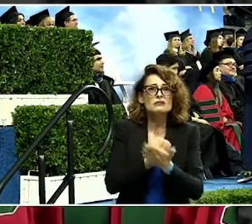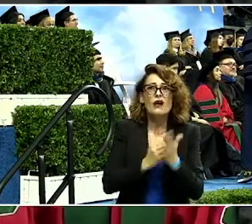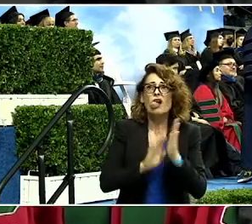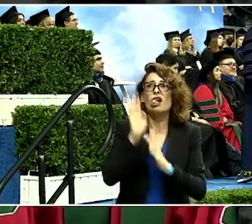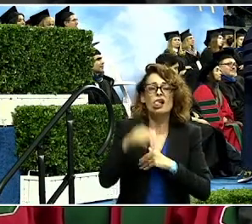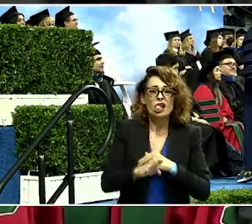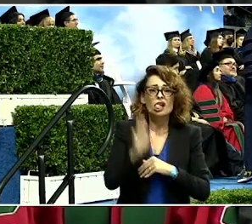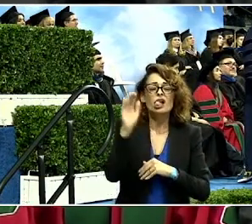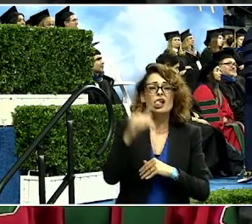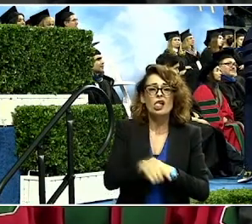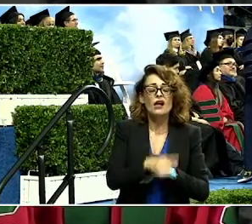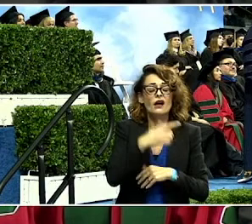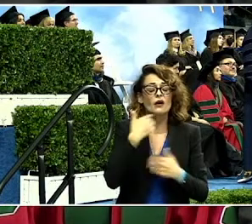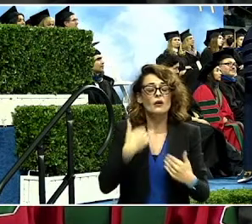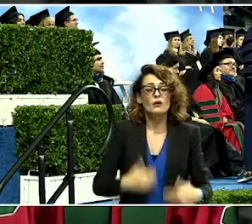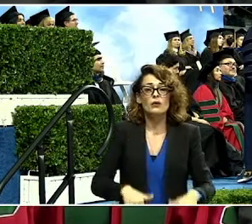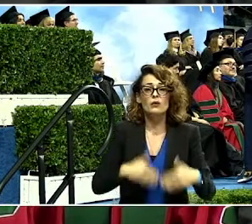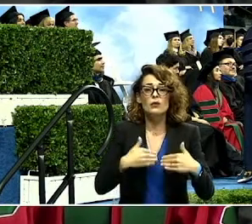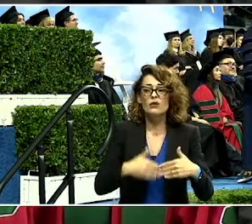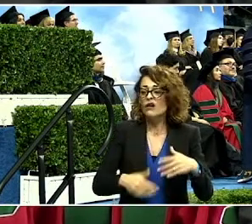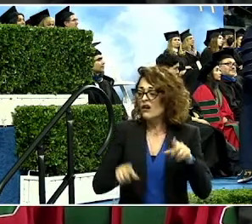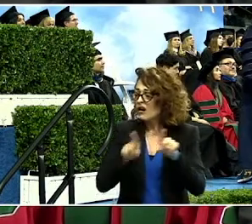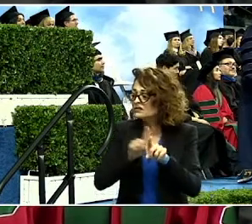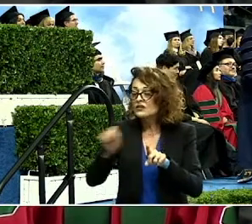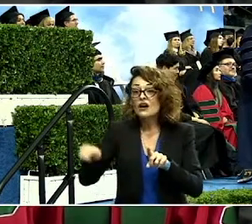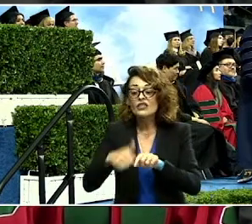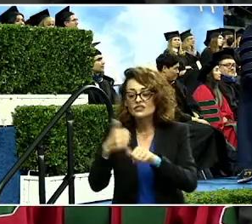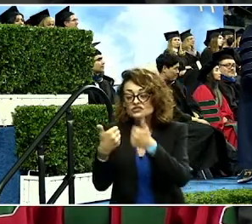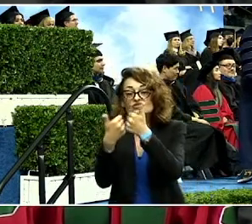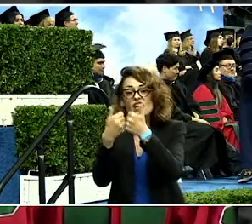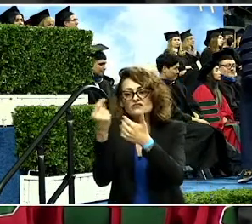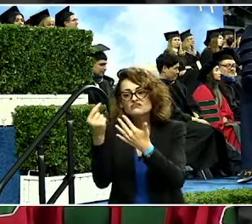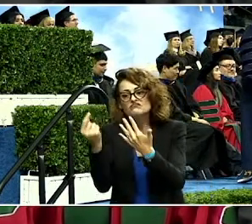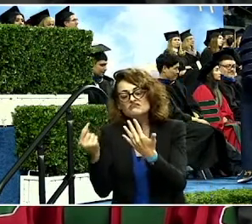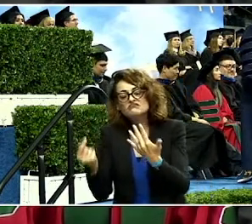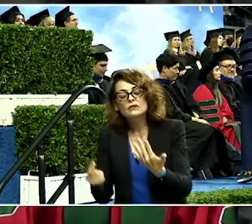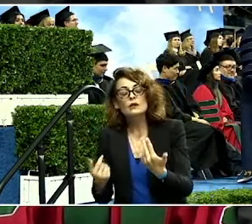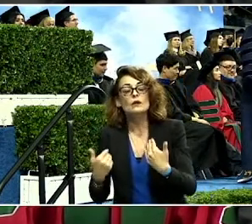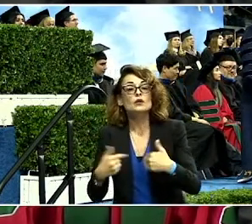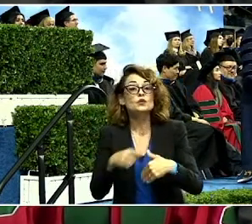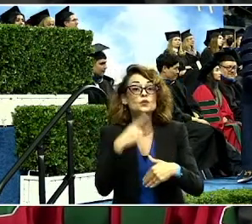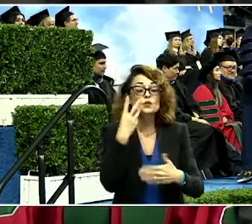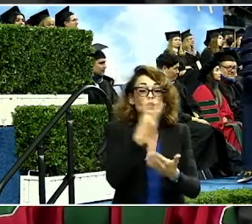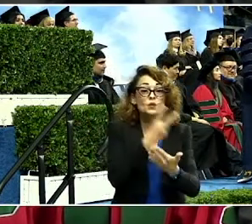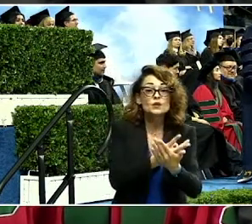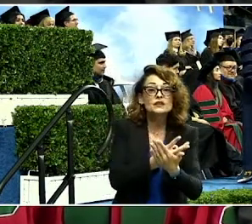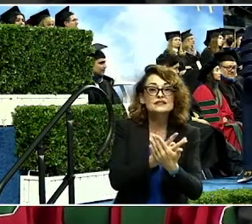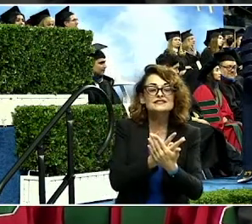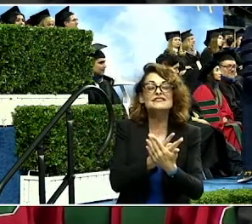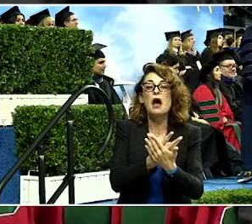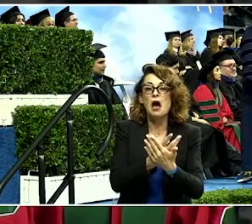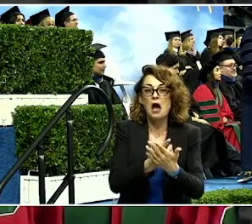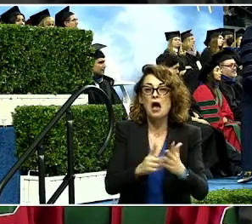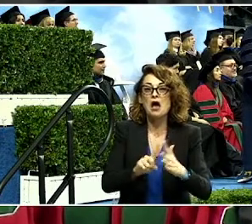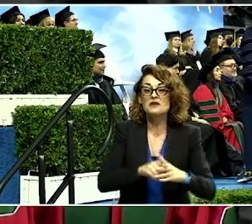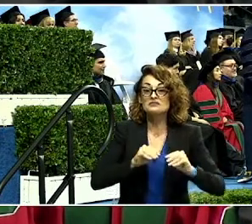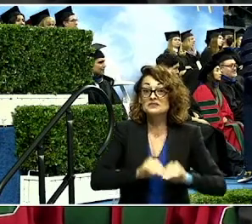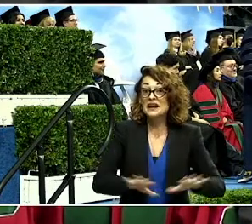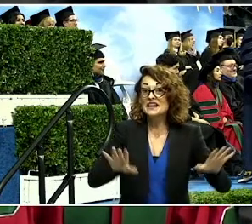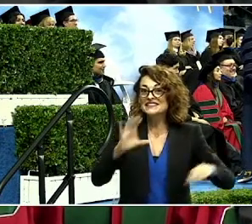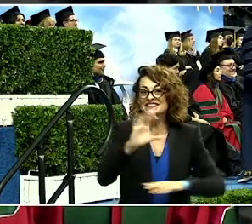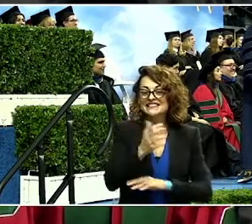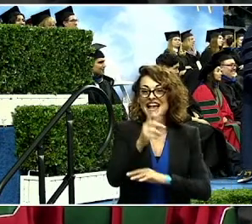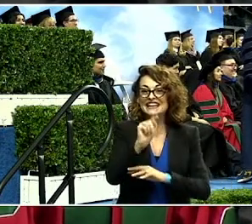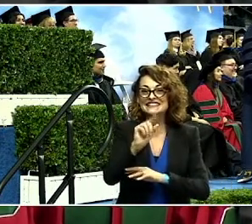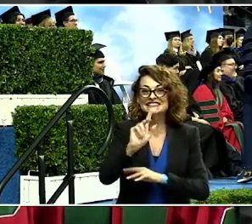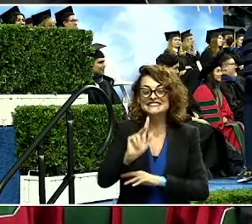economy, as well as all these other challenges and events. And you've witnessed the emergence of ChatGPT.